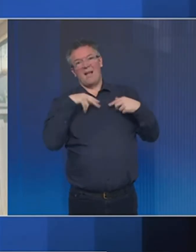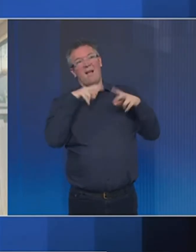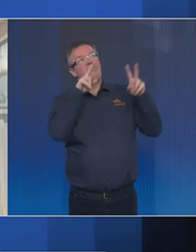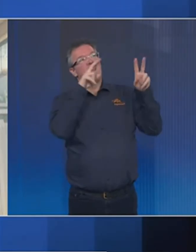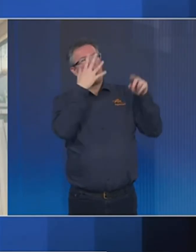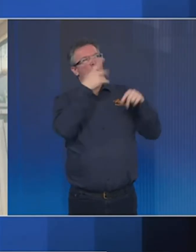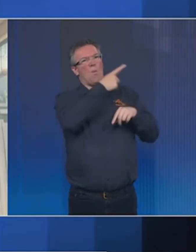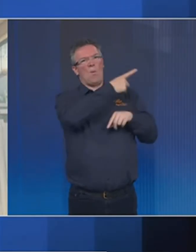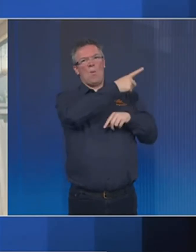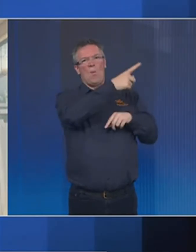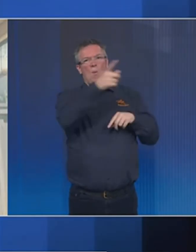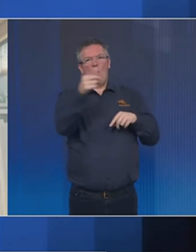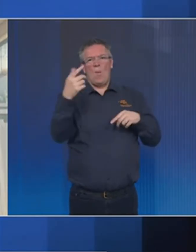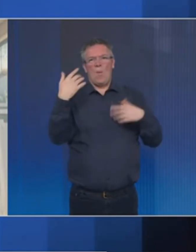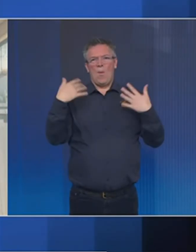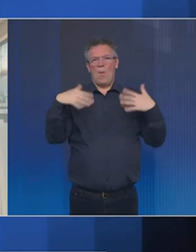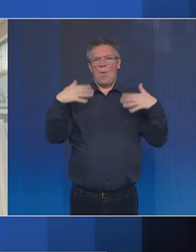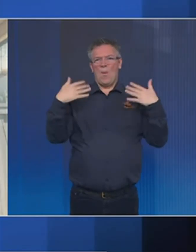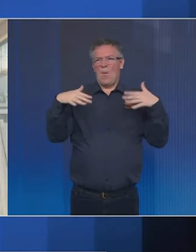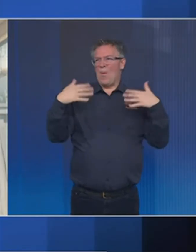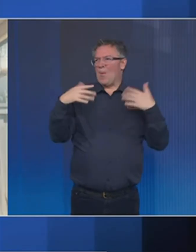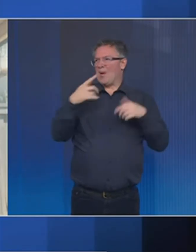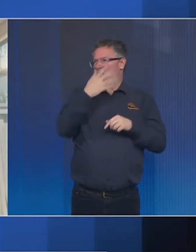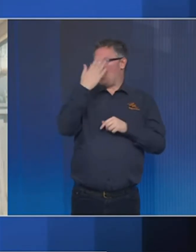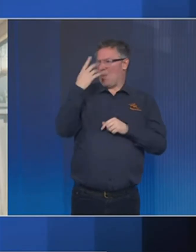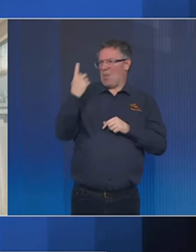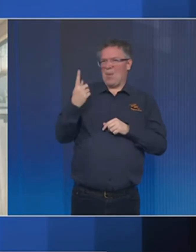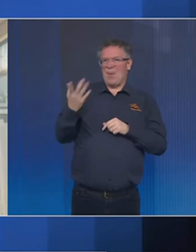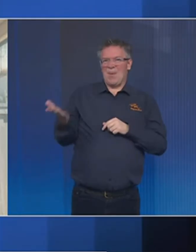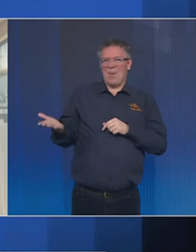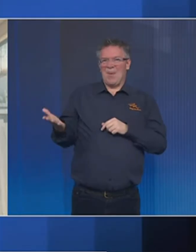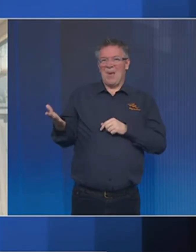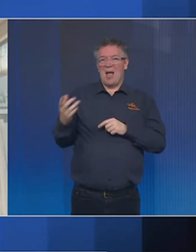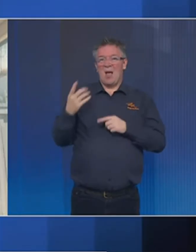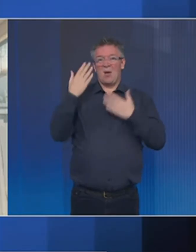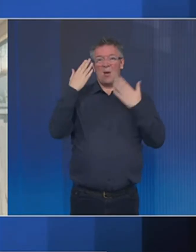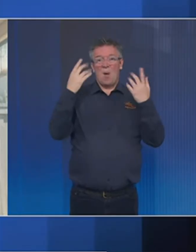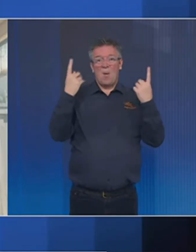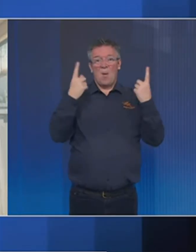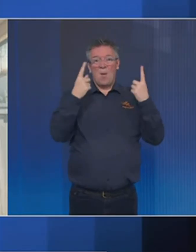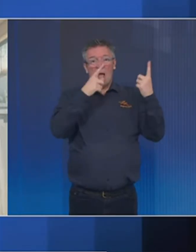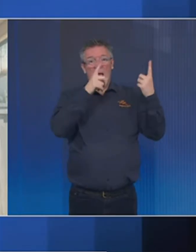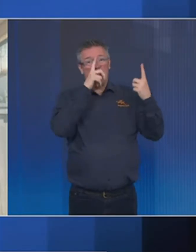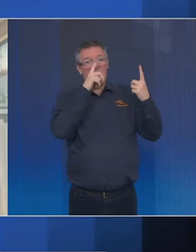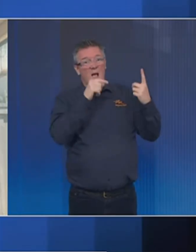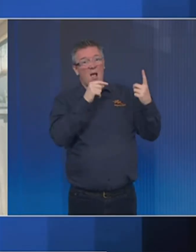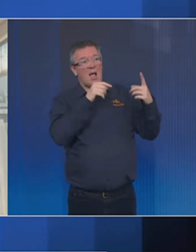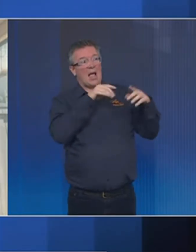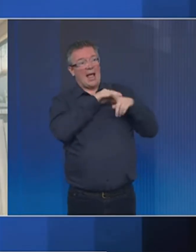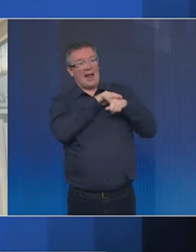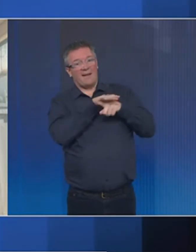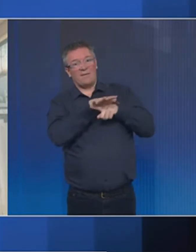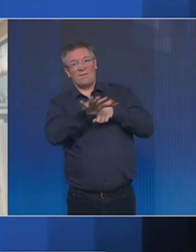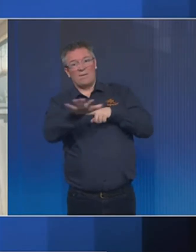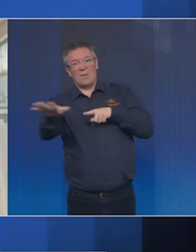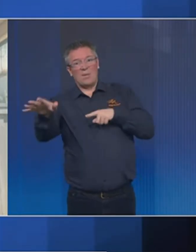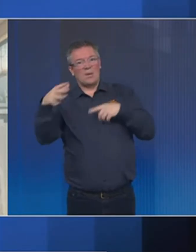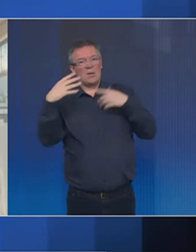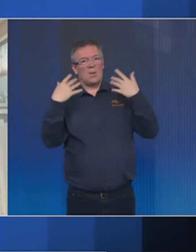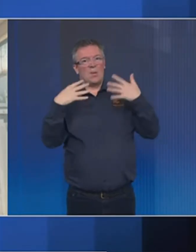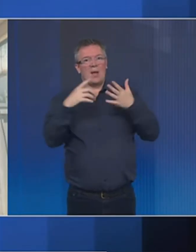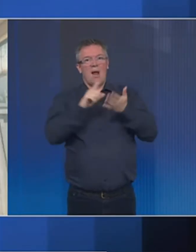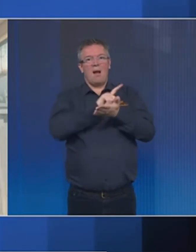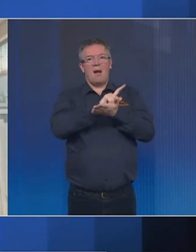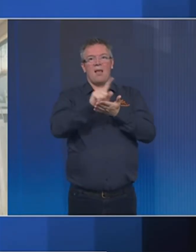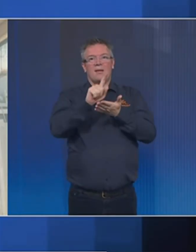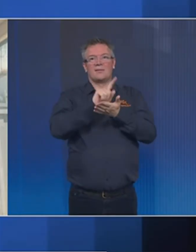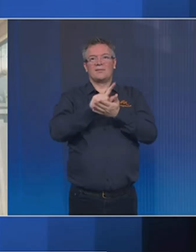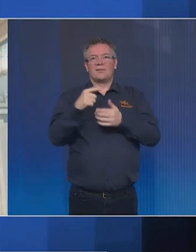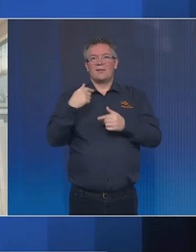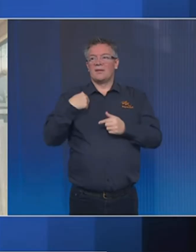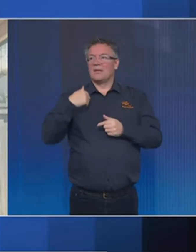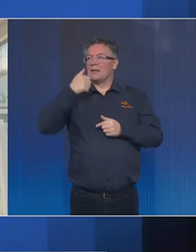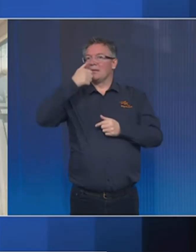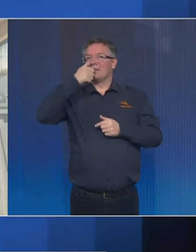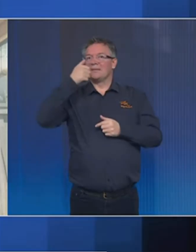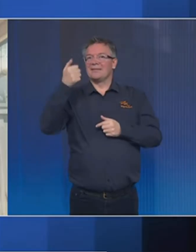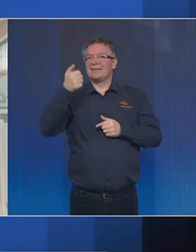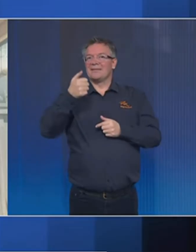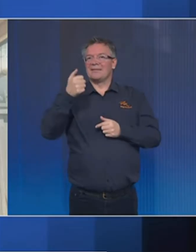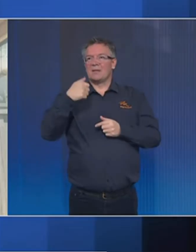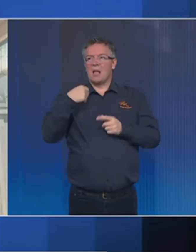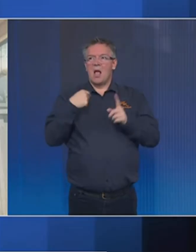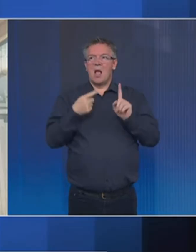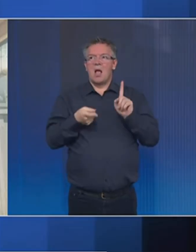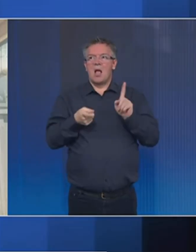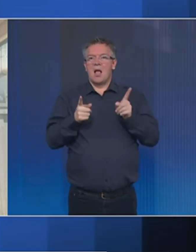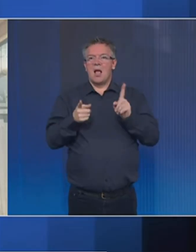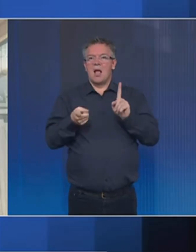of celebrities and influential figures you're around until I was probably 16, and I kind of went, hang on, I have the emails of